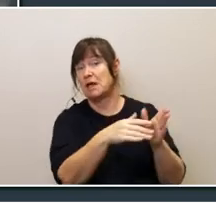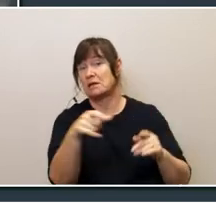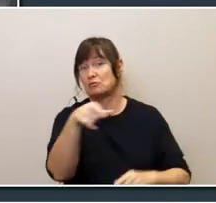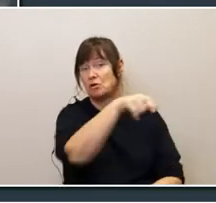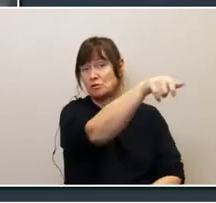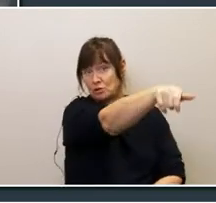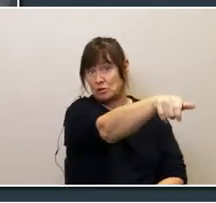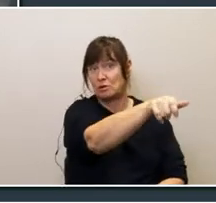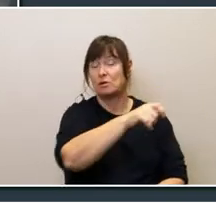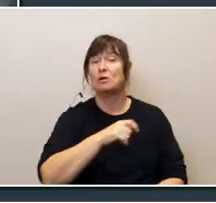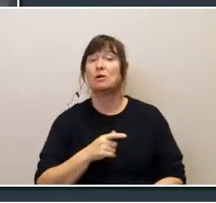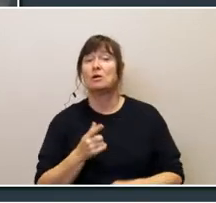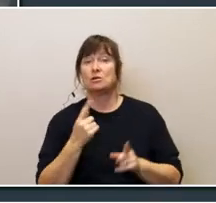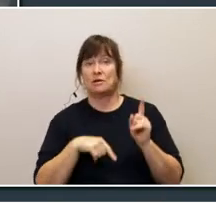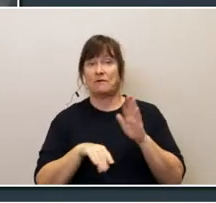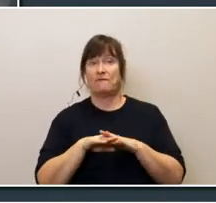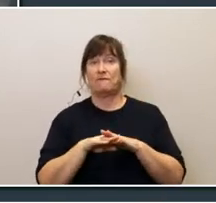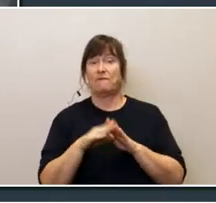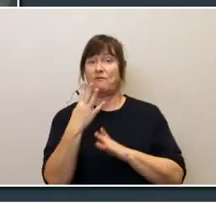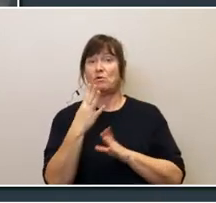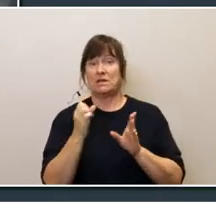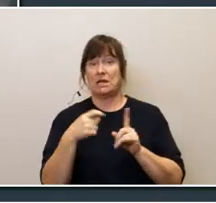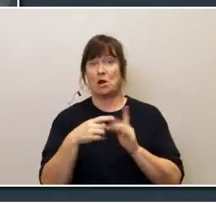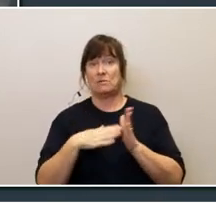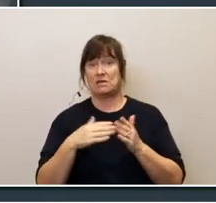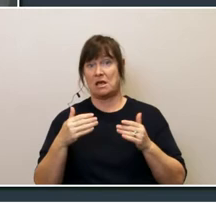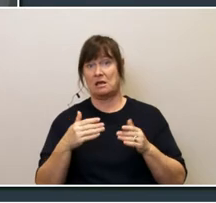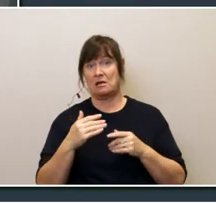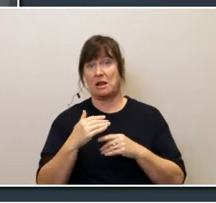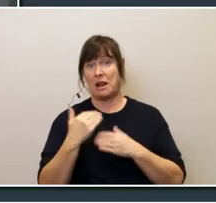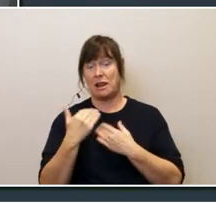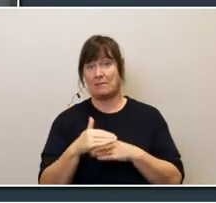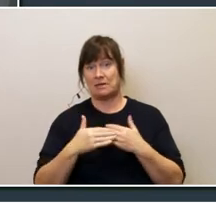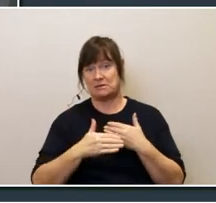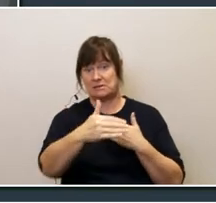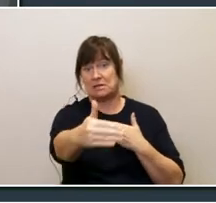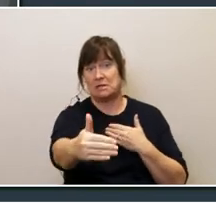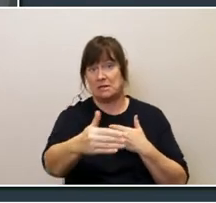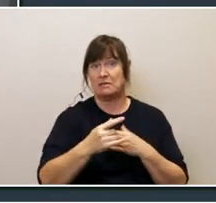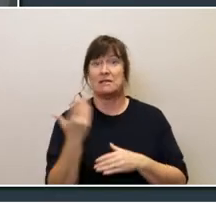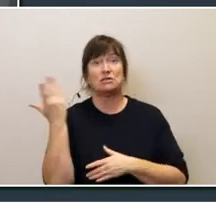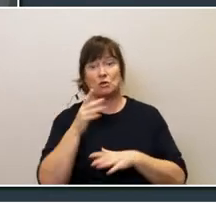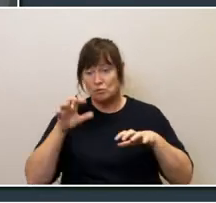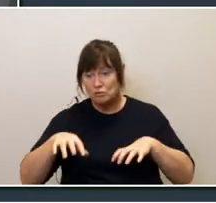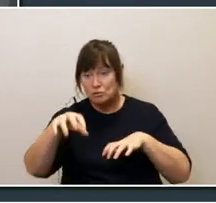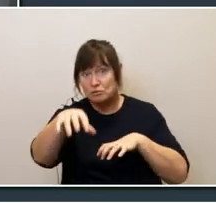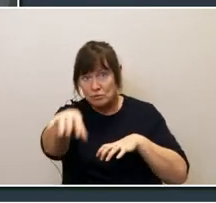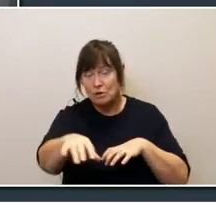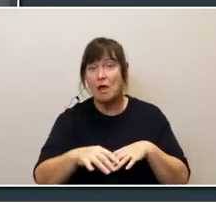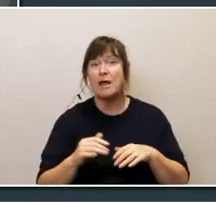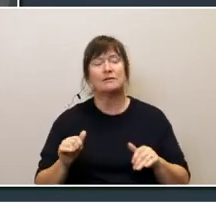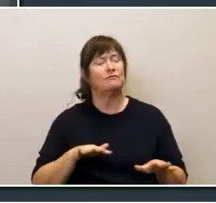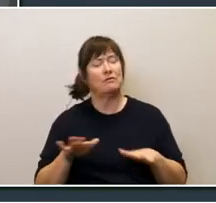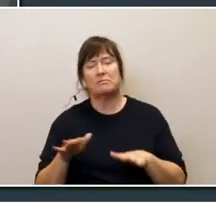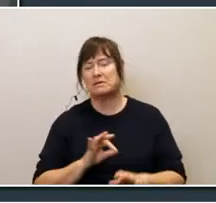Lees Road lights into a 40-kilometre zone. Three schools use this area and it is very busy in the mornings between